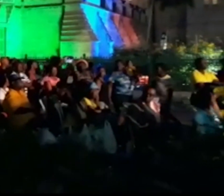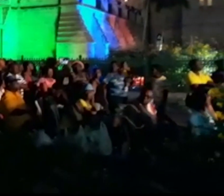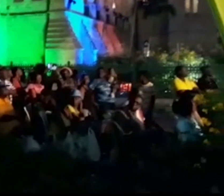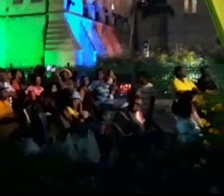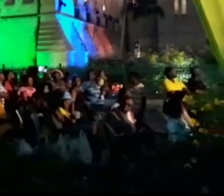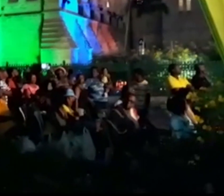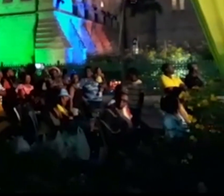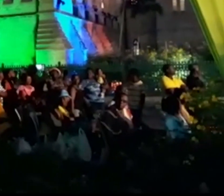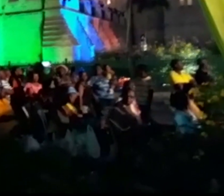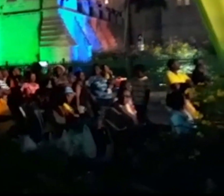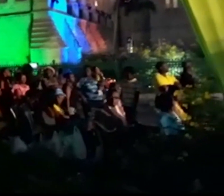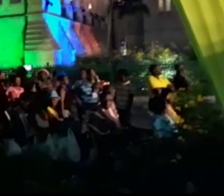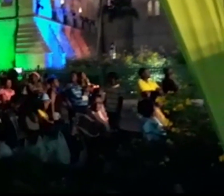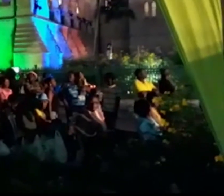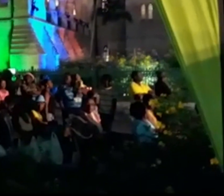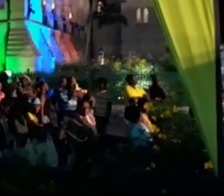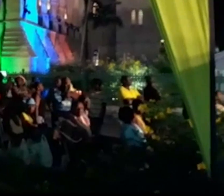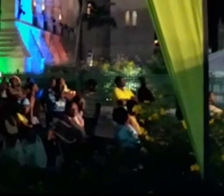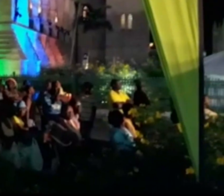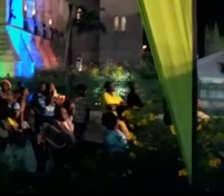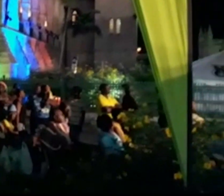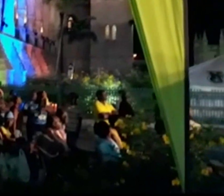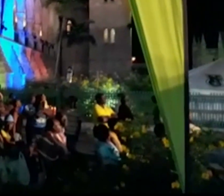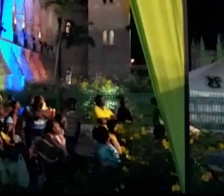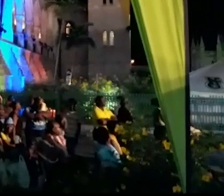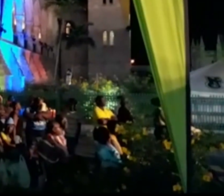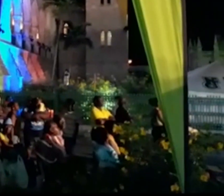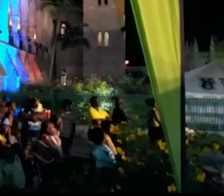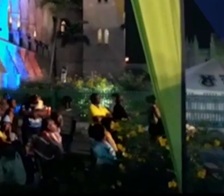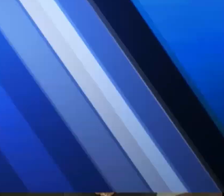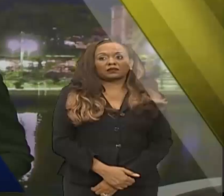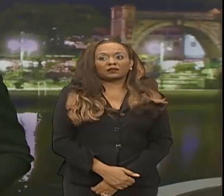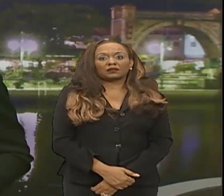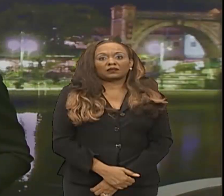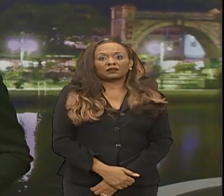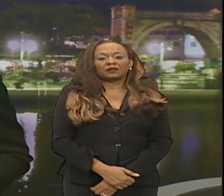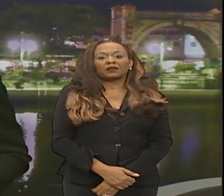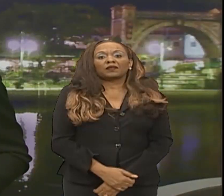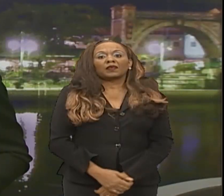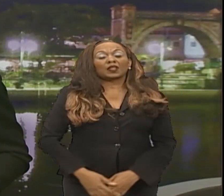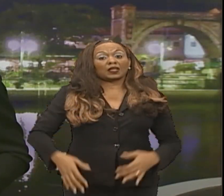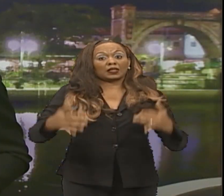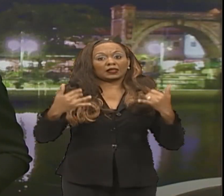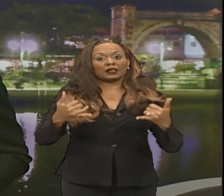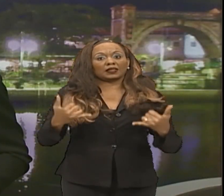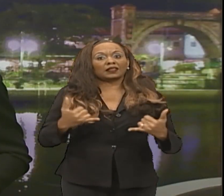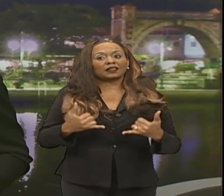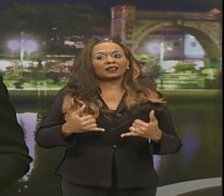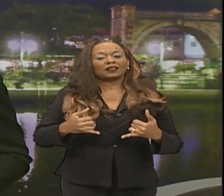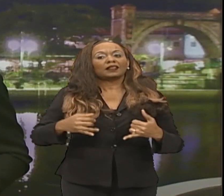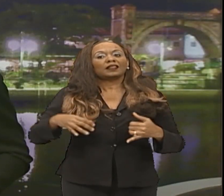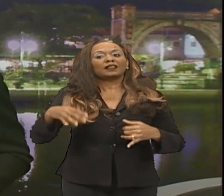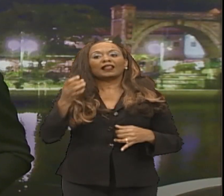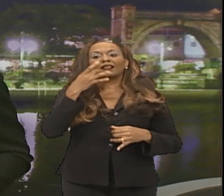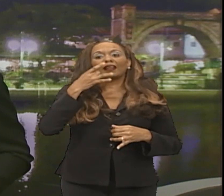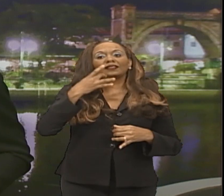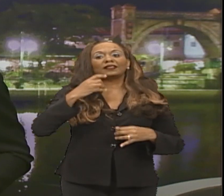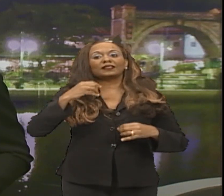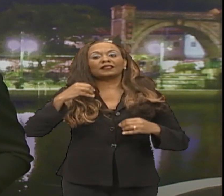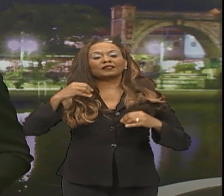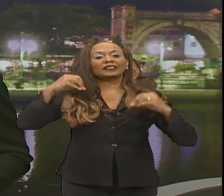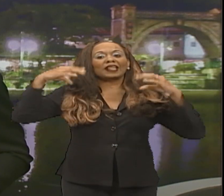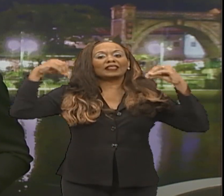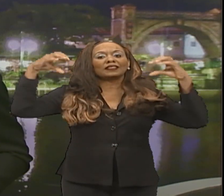of Barbadians gathered at the National Hero Square for the event. The 2018 Sagicor Life Incorporated lighting ceremony seeks